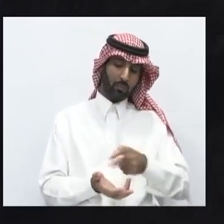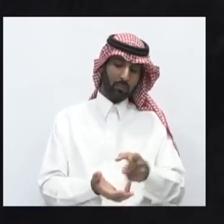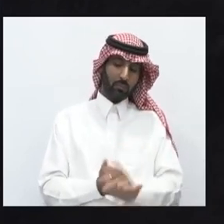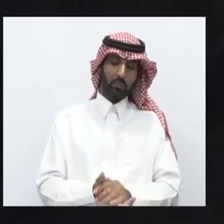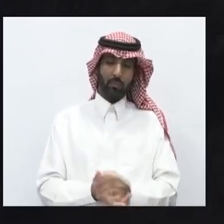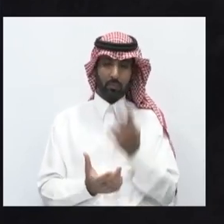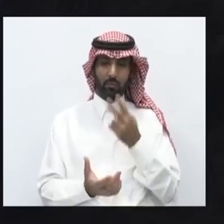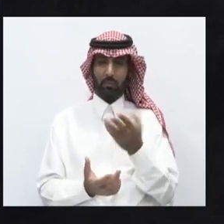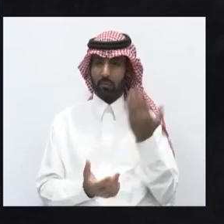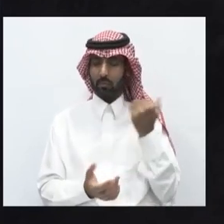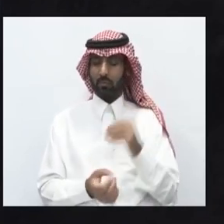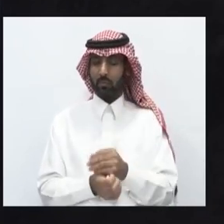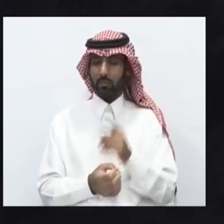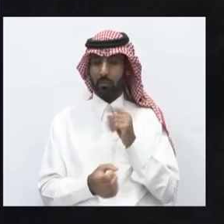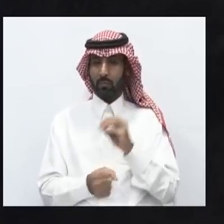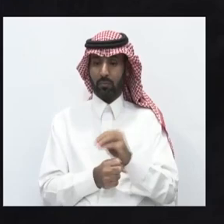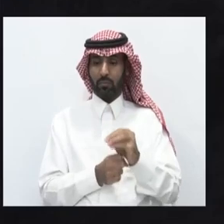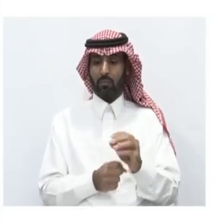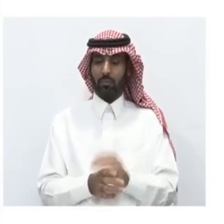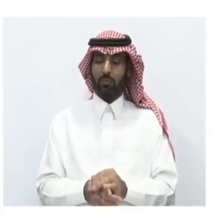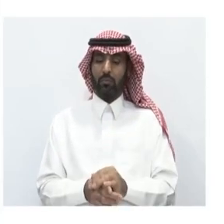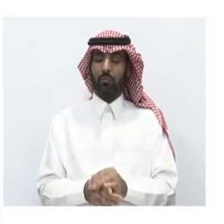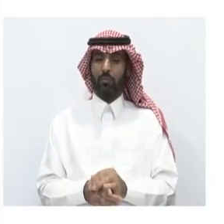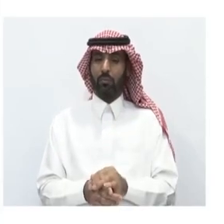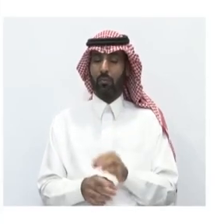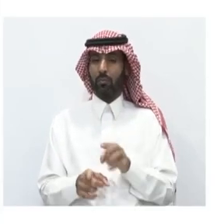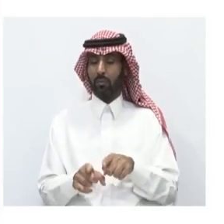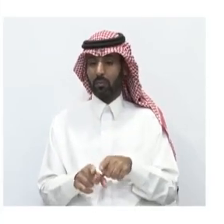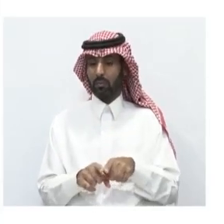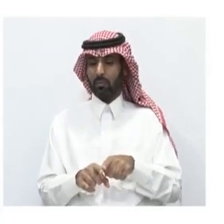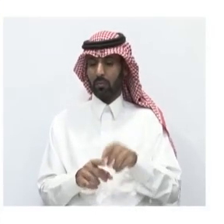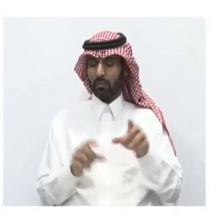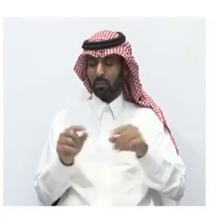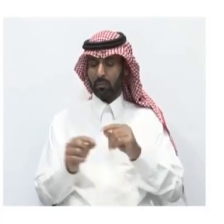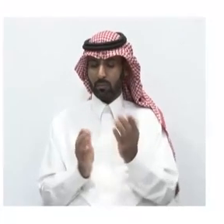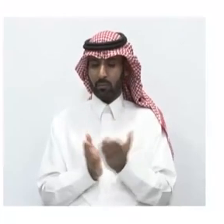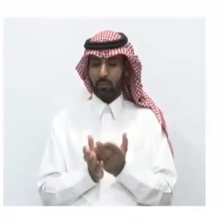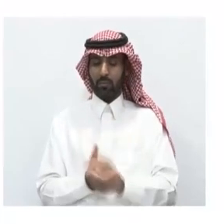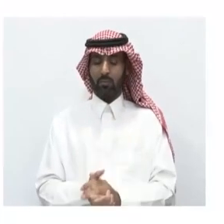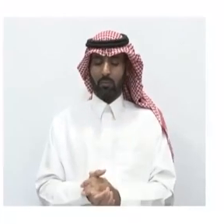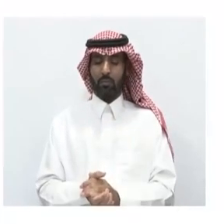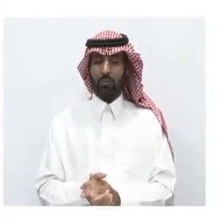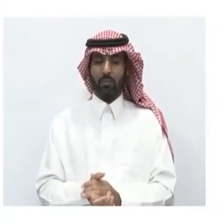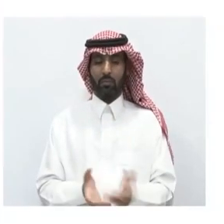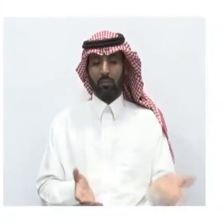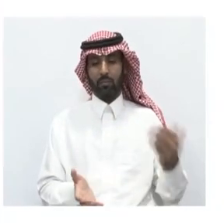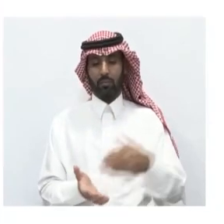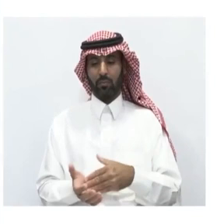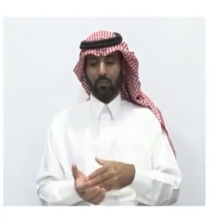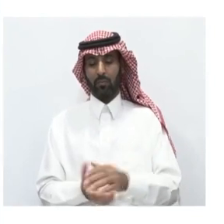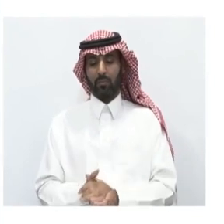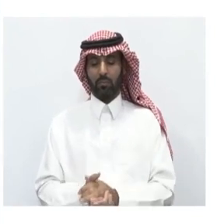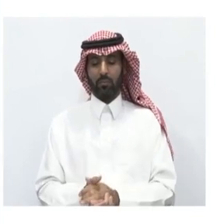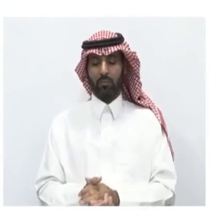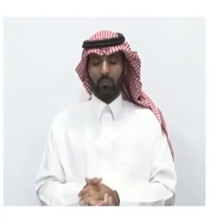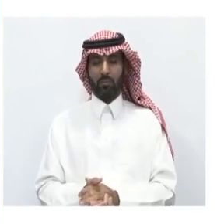did see, you should tell the story to your colleagues. So we will listen again